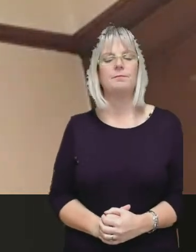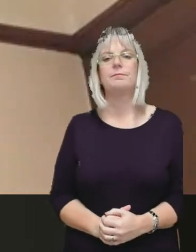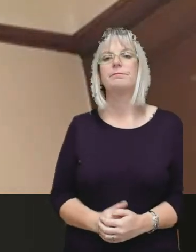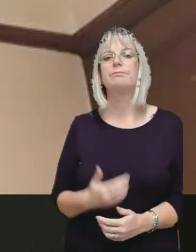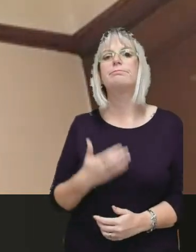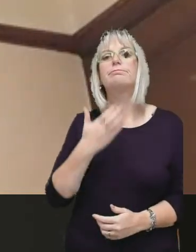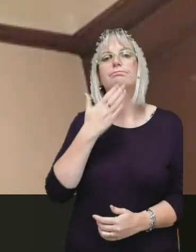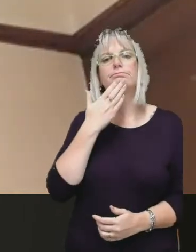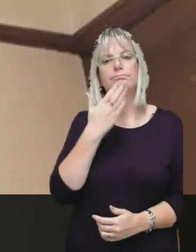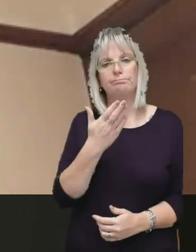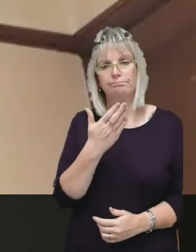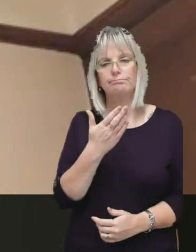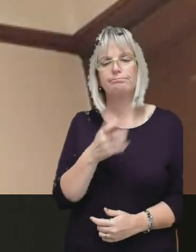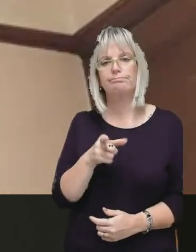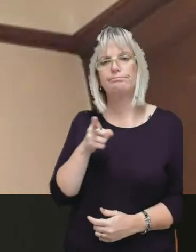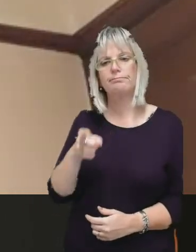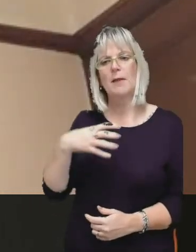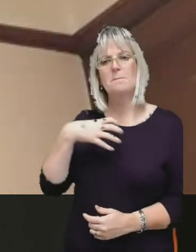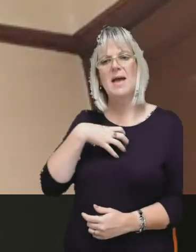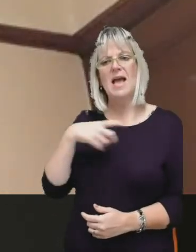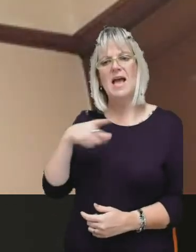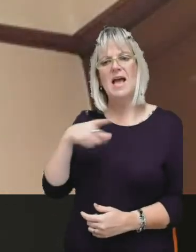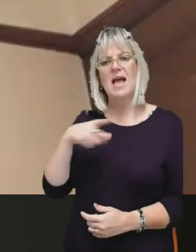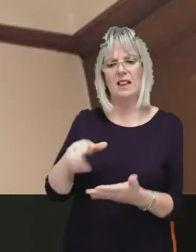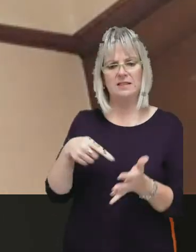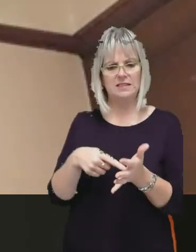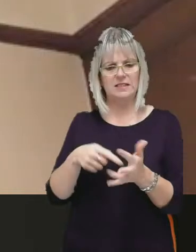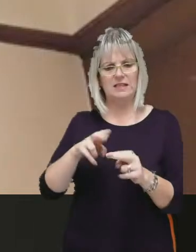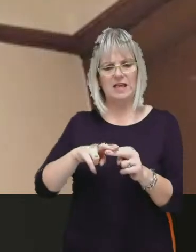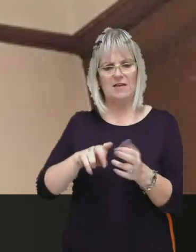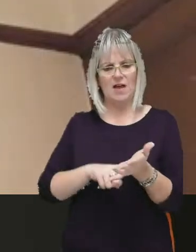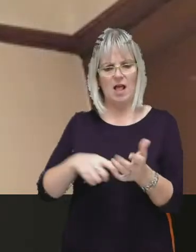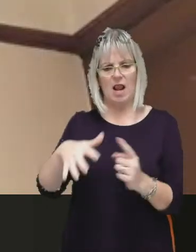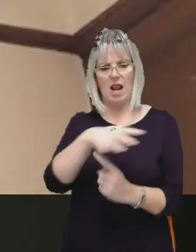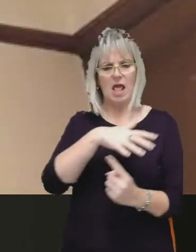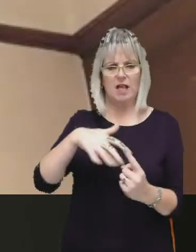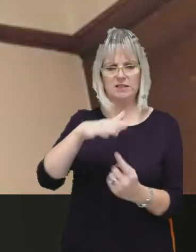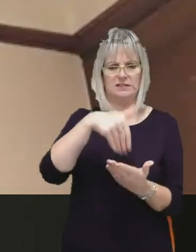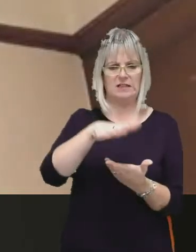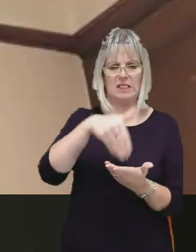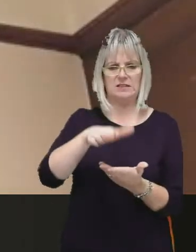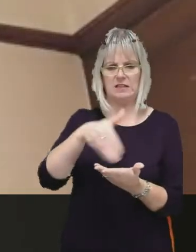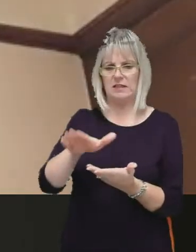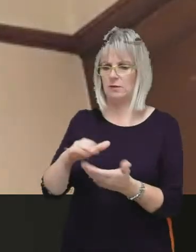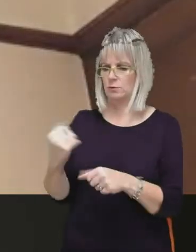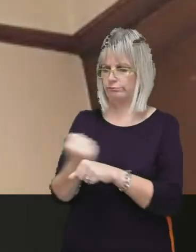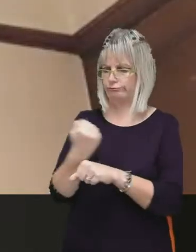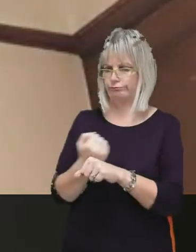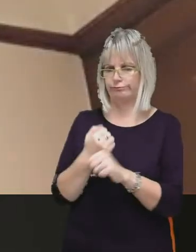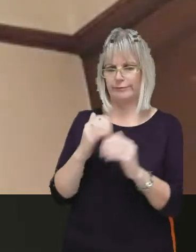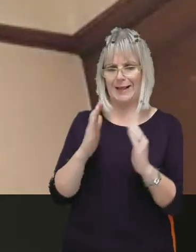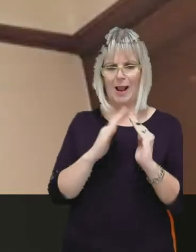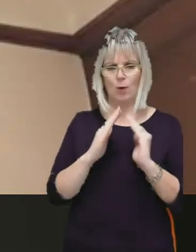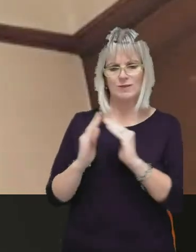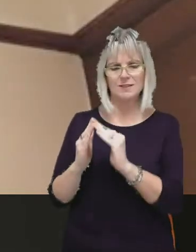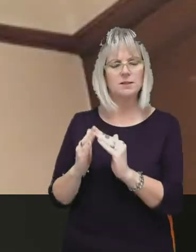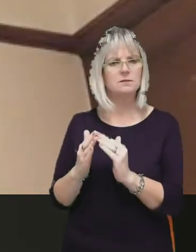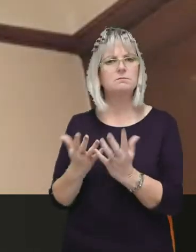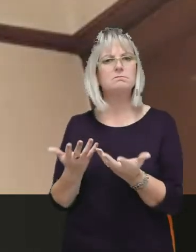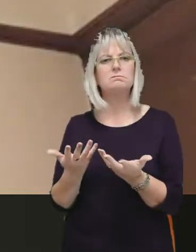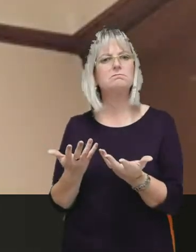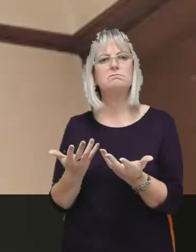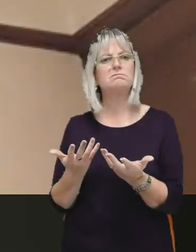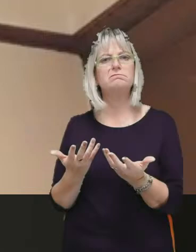selling off TfL land to build housing under the recommended amount of affordable housing and lack of infrastructure to support